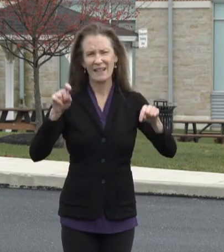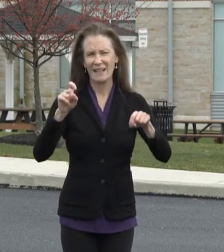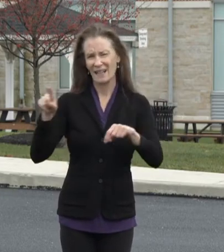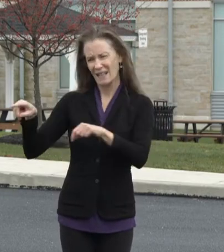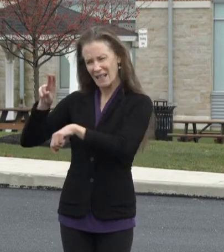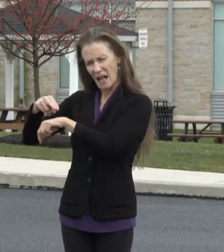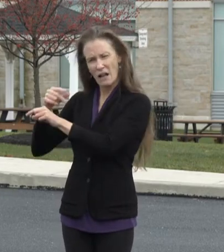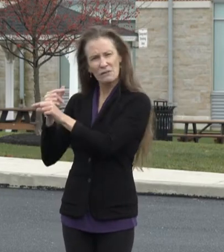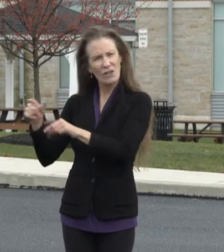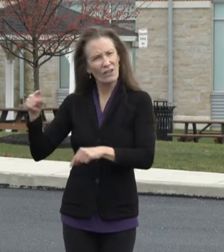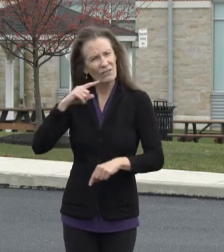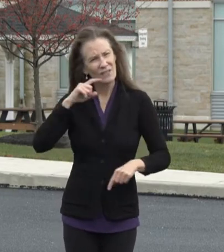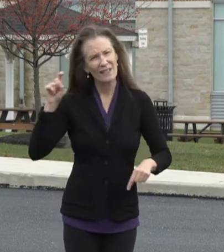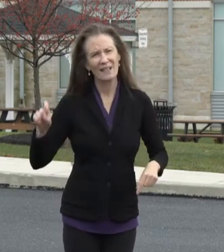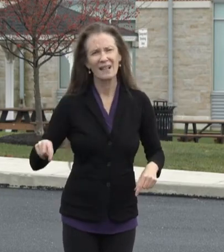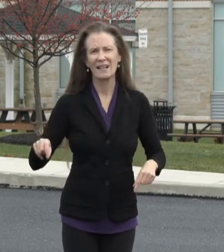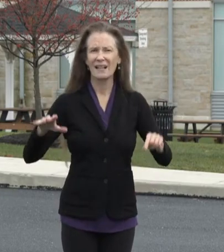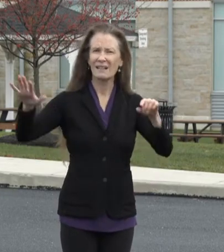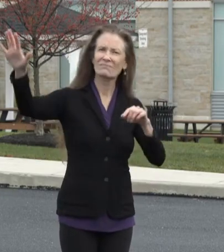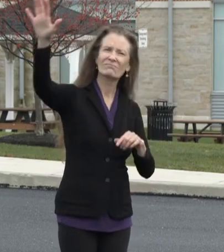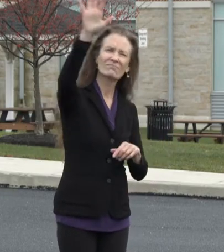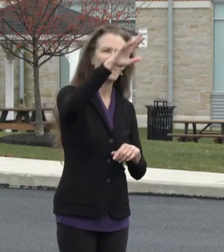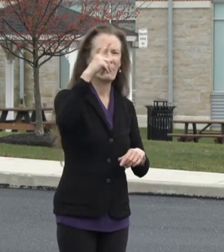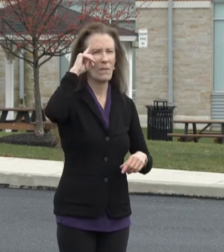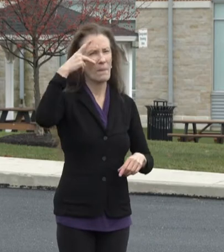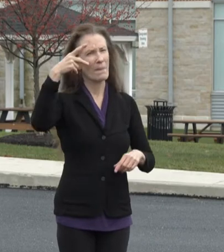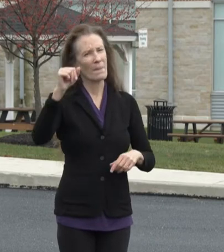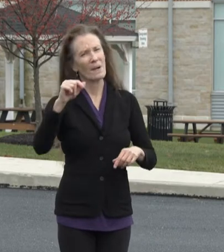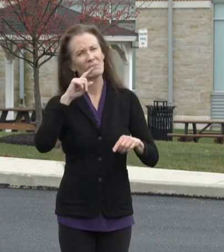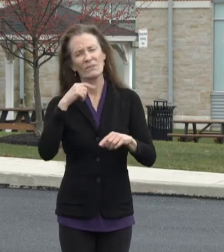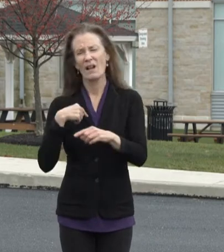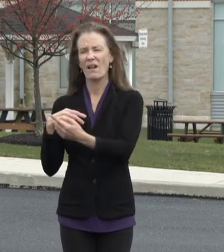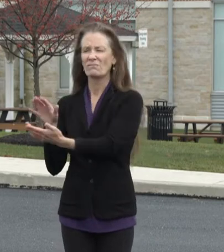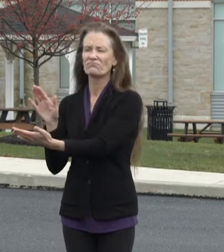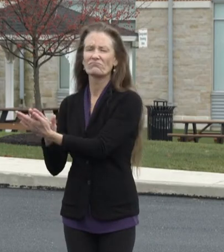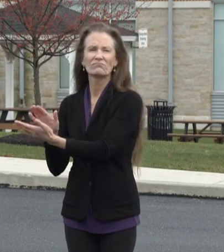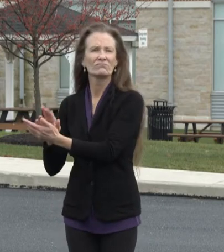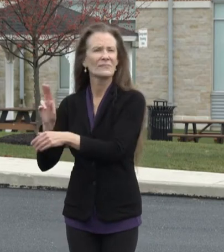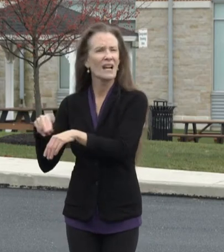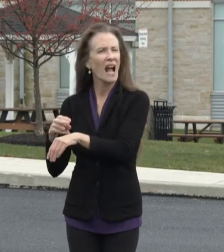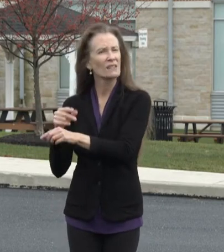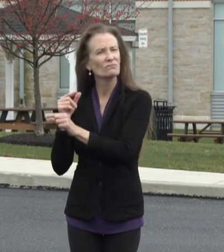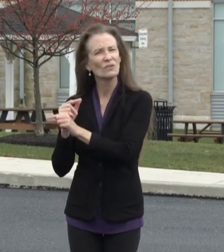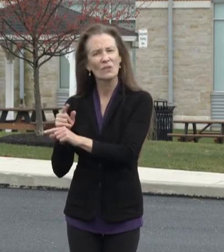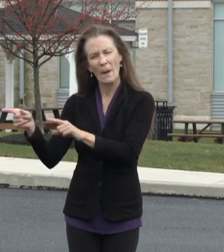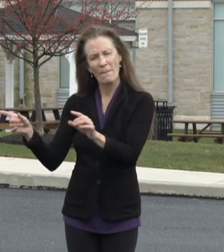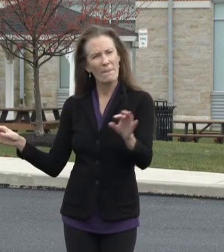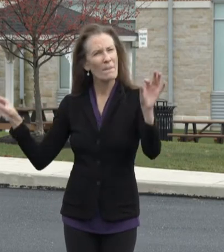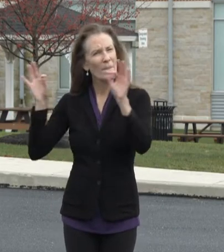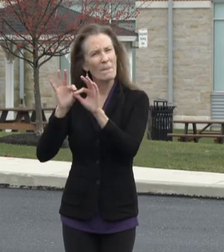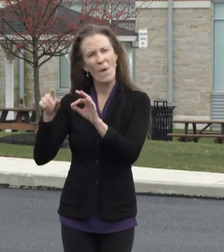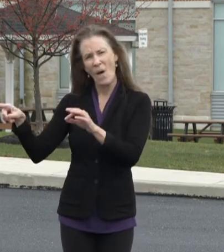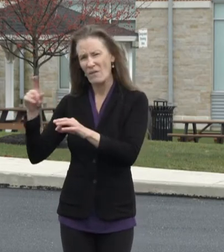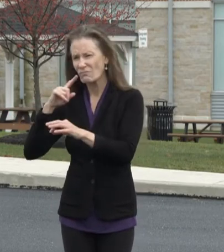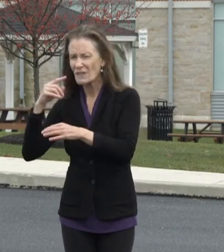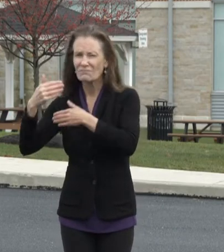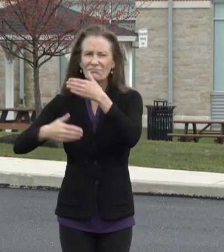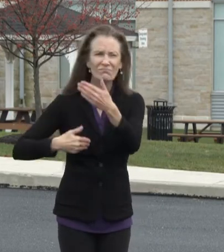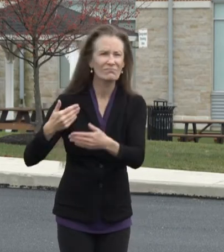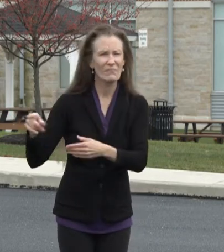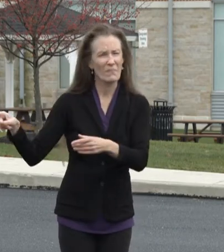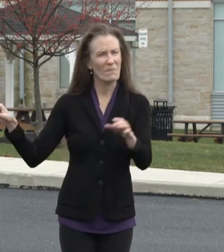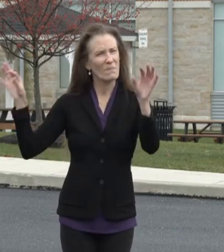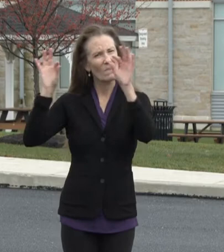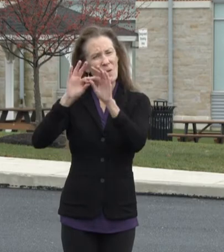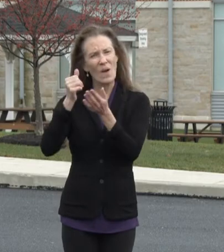Pennsylvania National Guard. I commend the vital role they play in keeping long-term care residents safe and add my